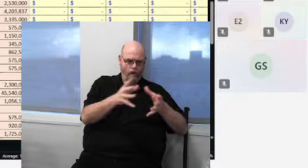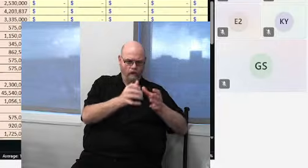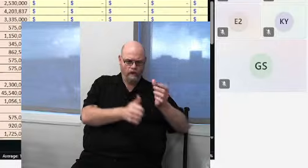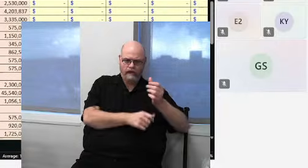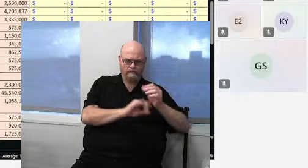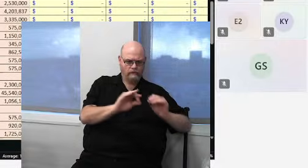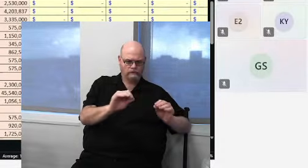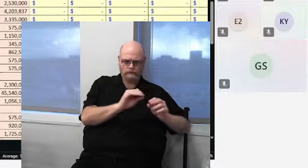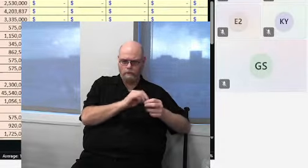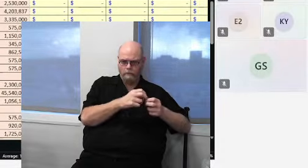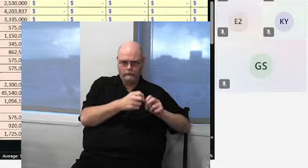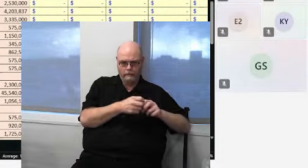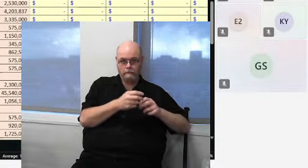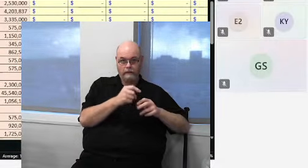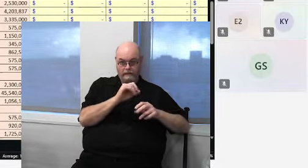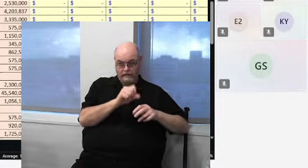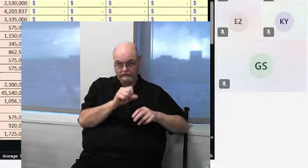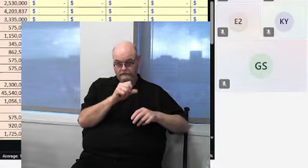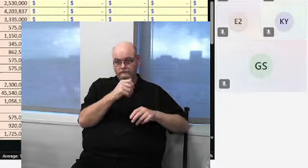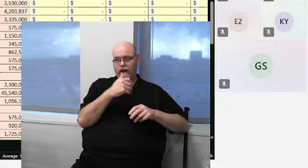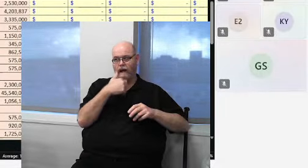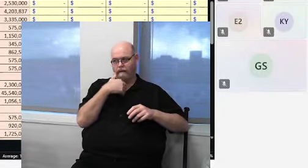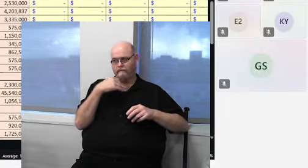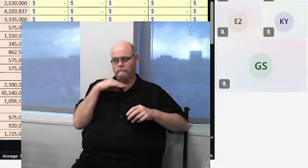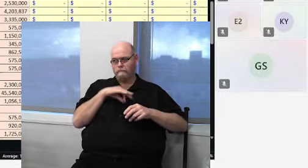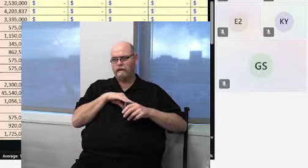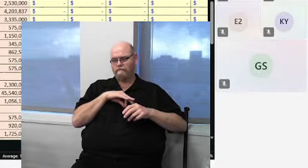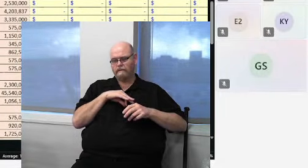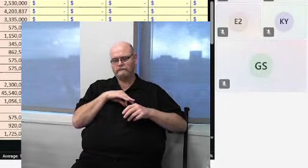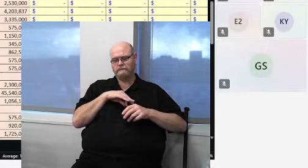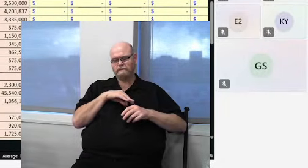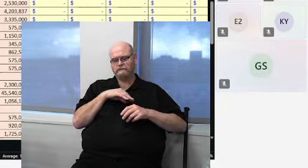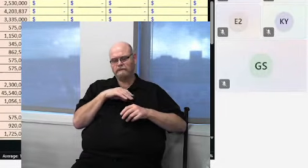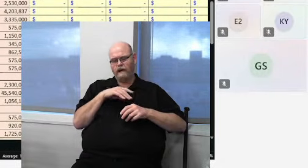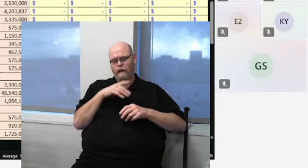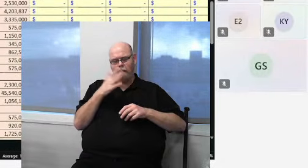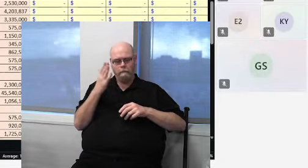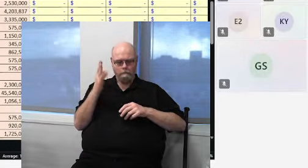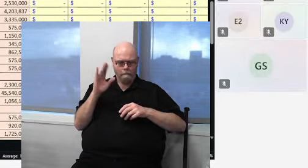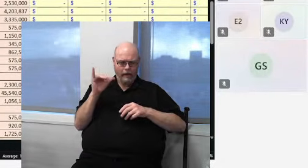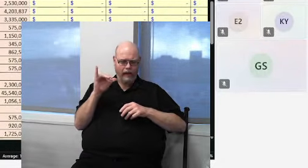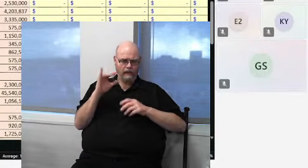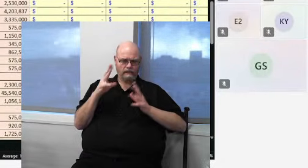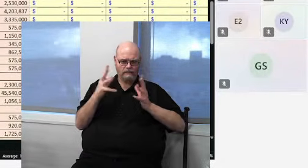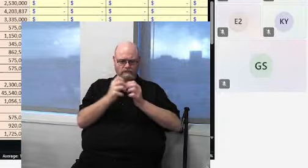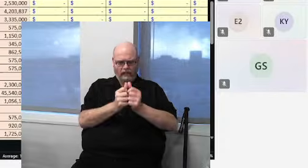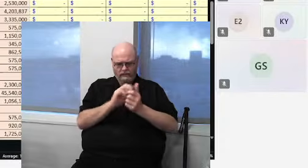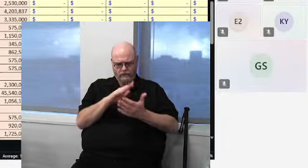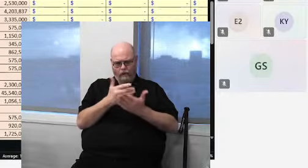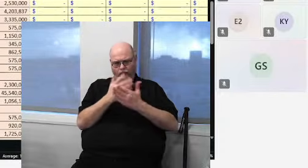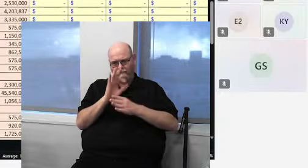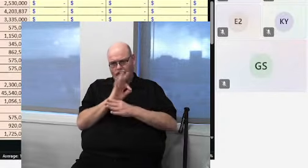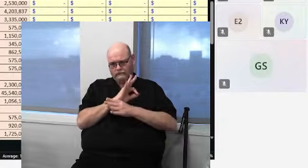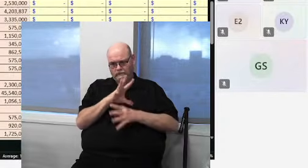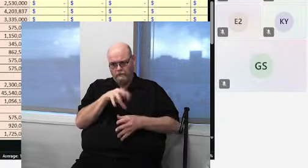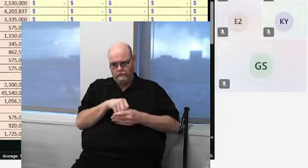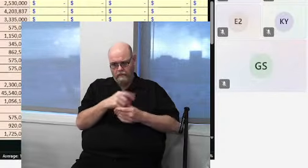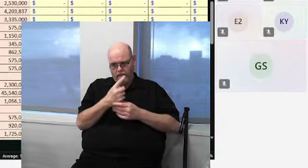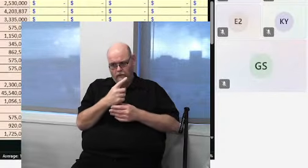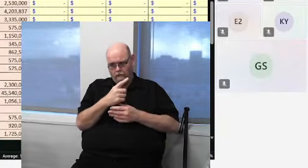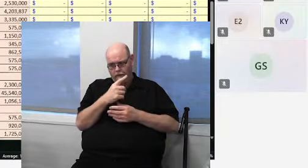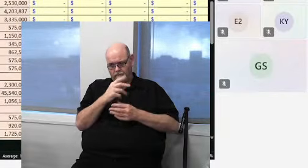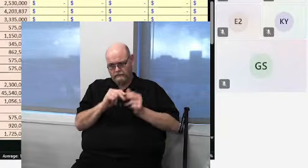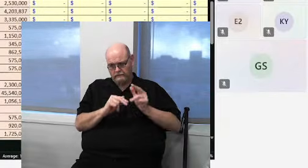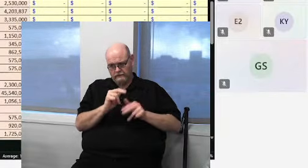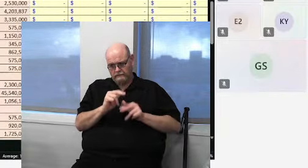facility if there's no issues. And yes, there absolutely is. There is benefits achieved by consolidating all of the functionality